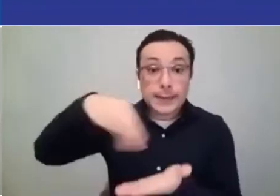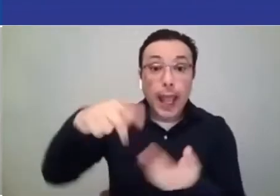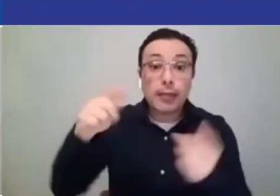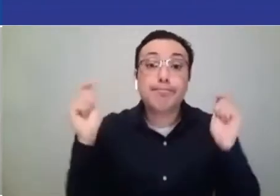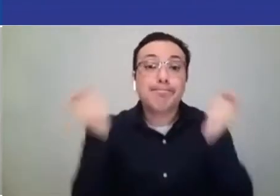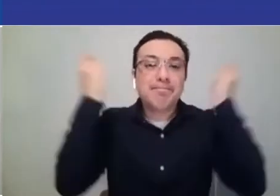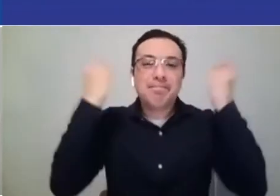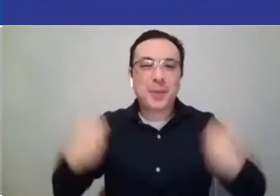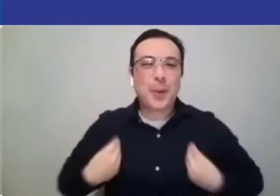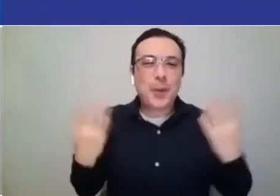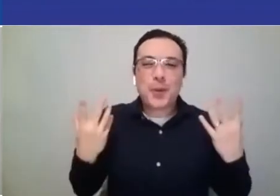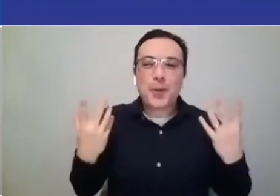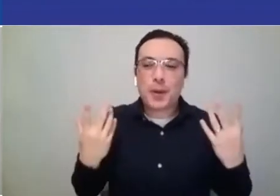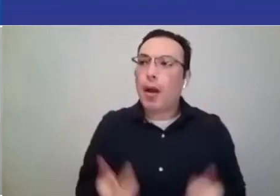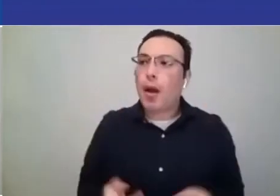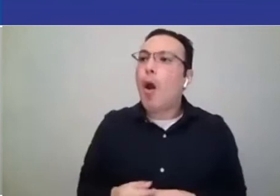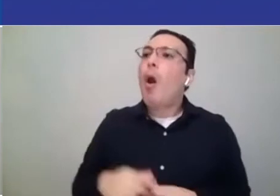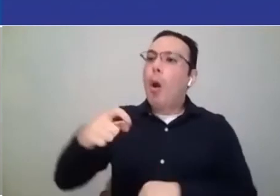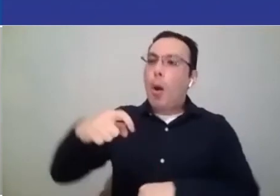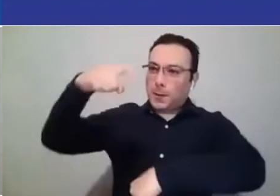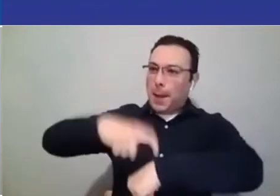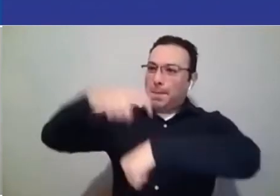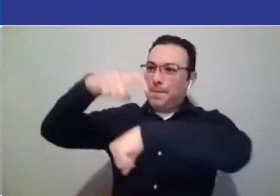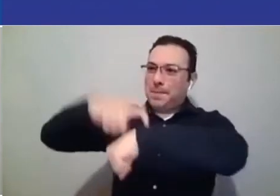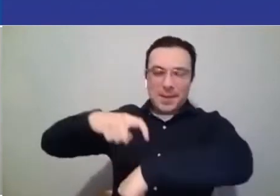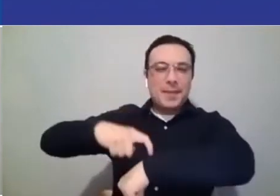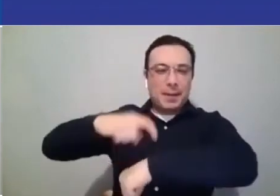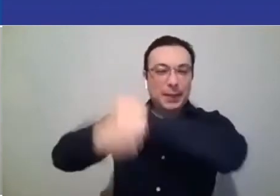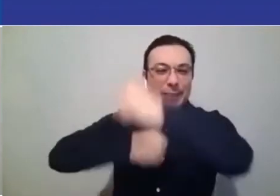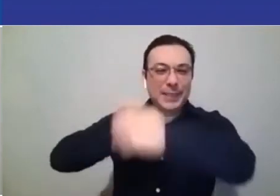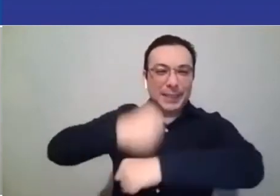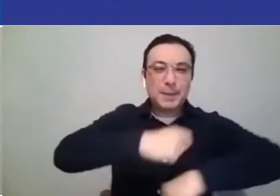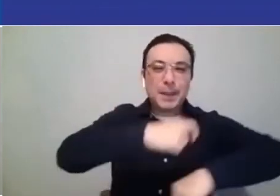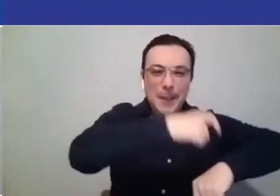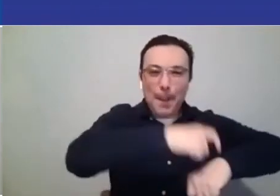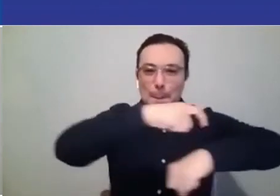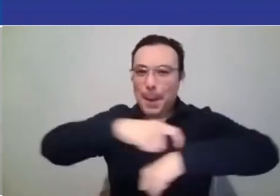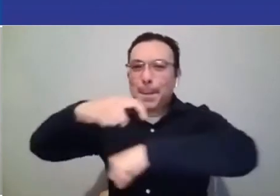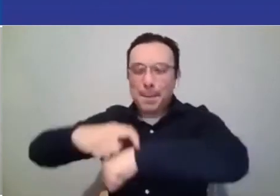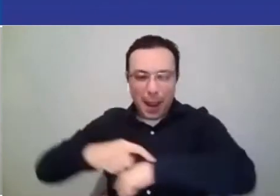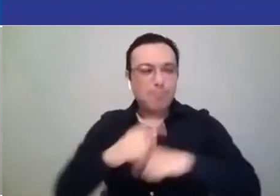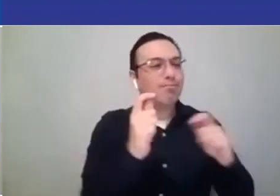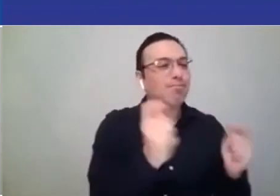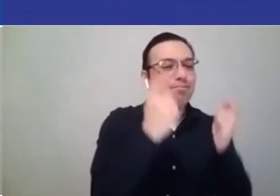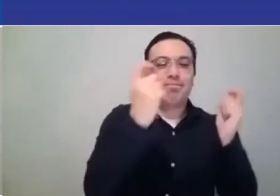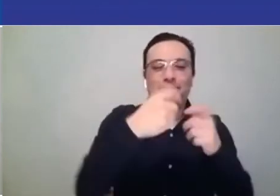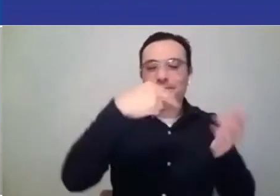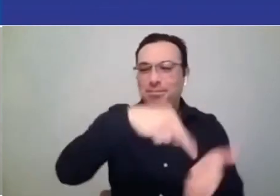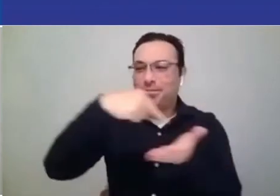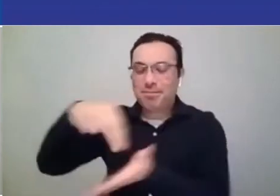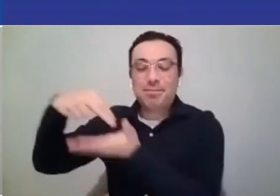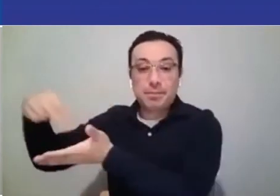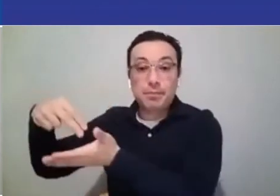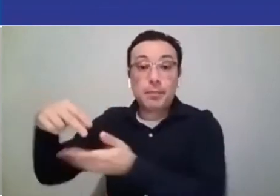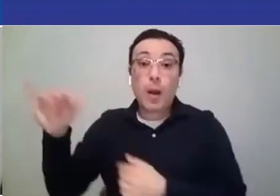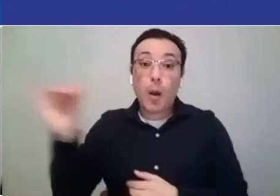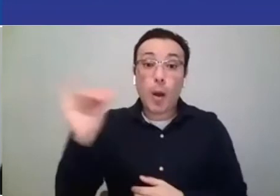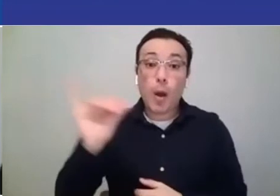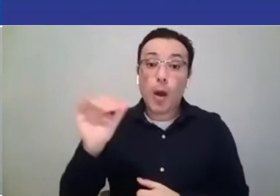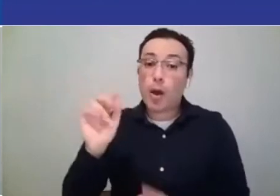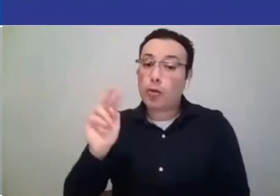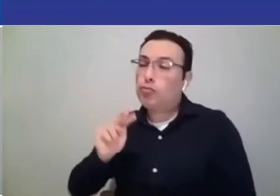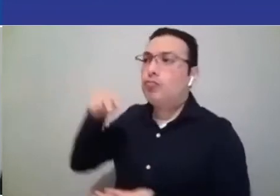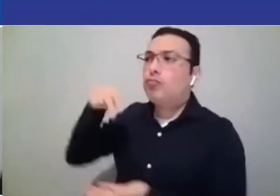world. That dance is for celebration, dance is for marking seasons, dance is for all of these things. And yet dance